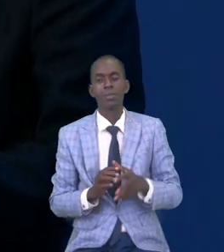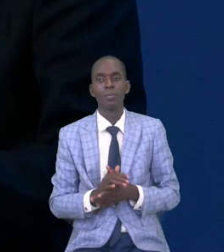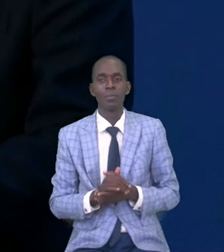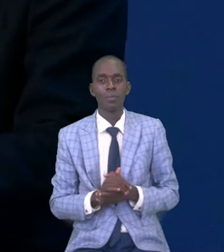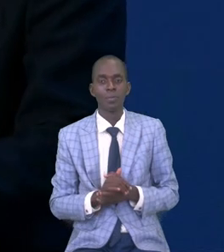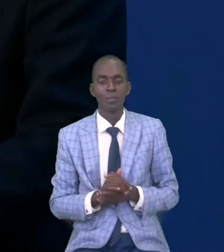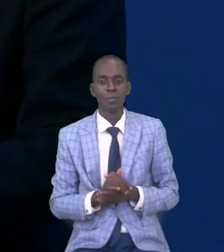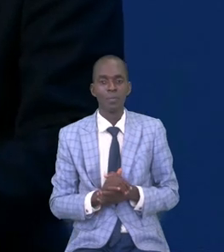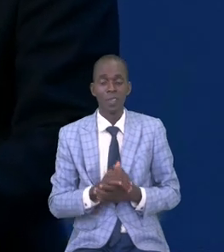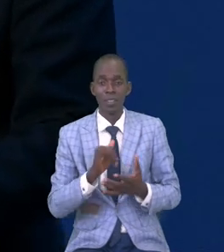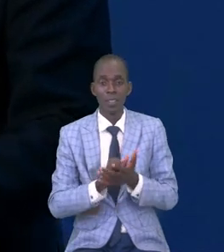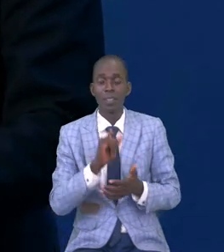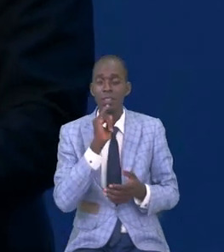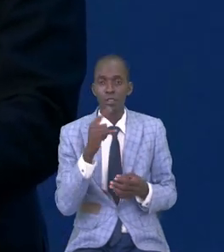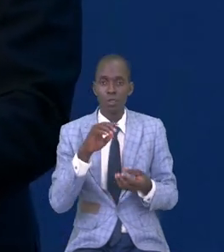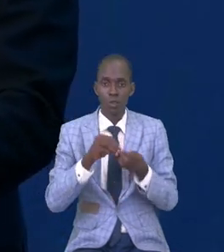+234 915 444 9263.